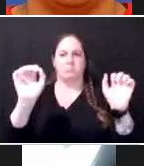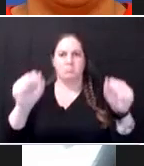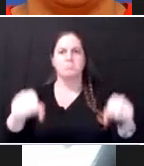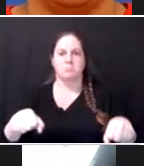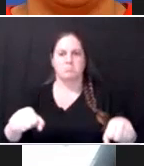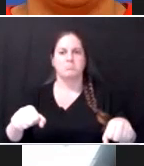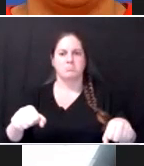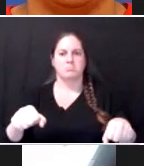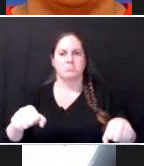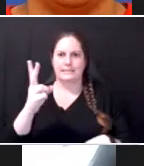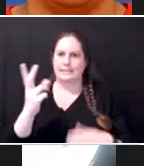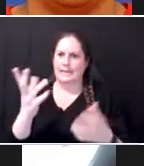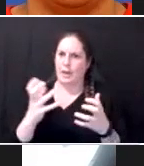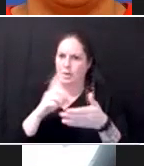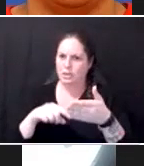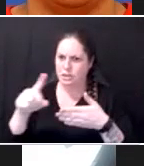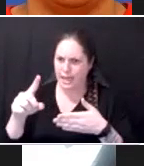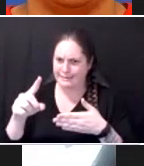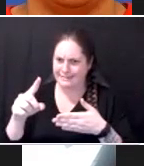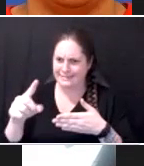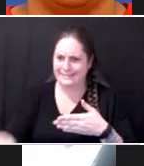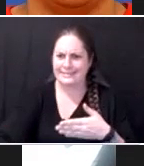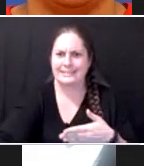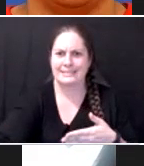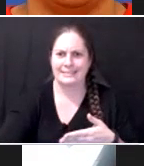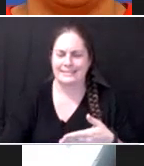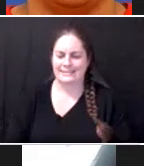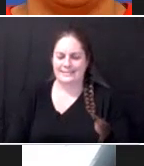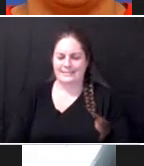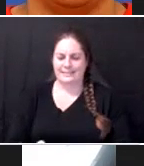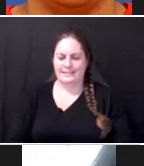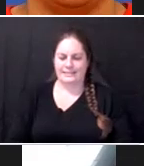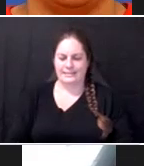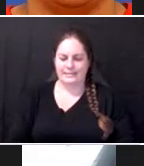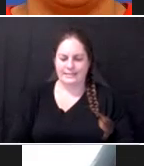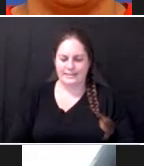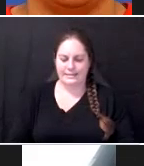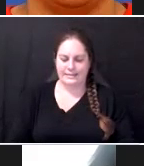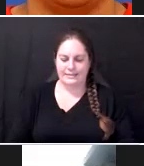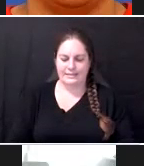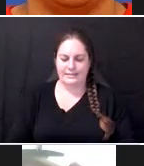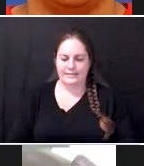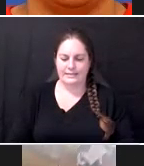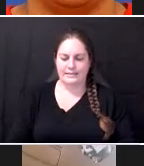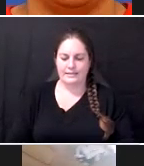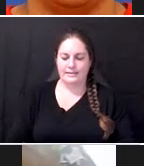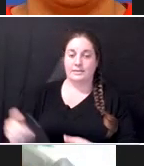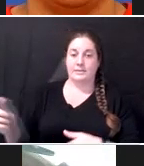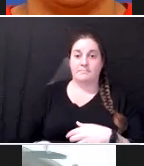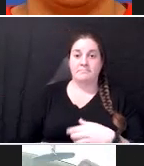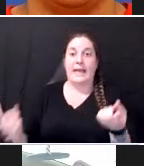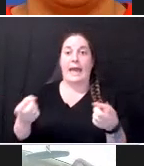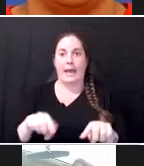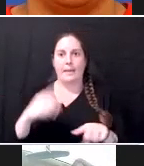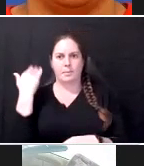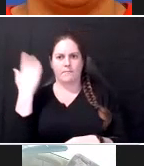I always like to verify because I've had it Yes. happen that I thought I was sharing and I wasn't actually sharing. So thank you